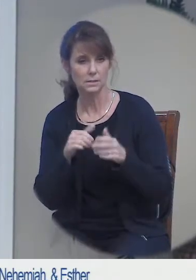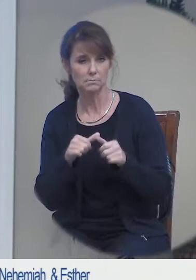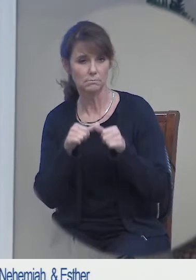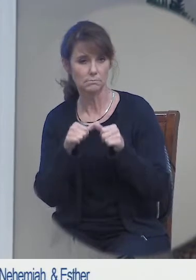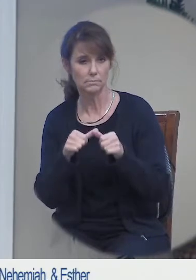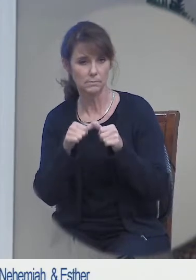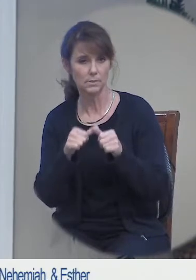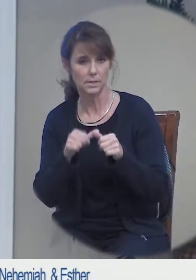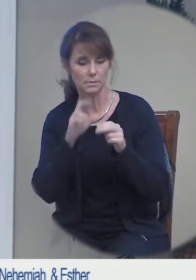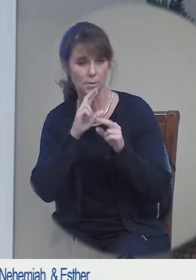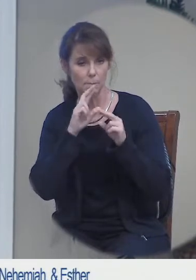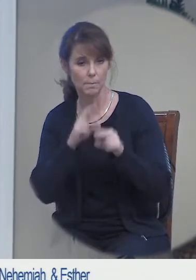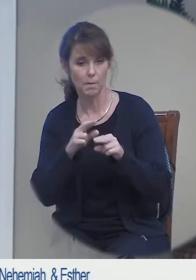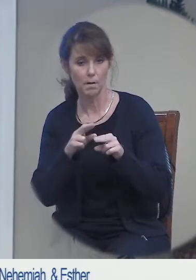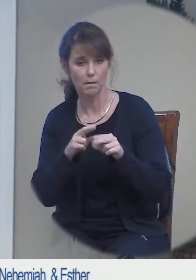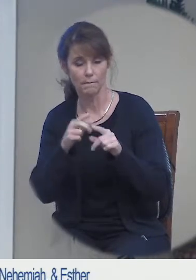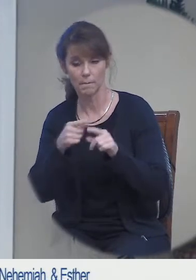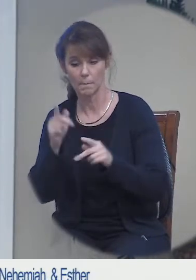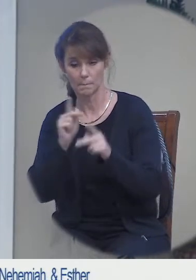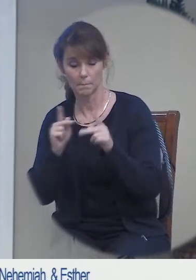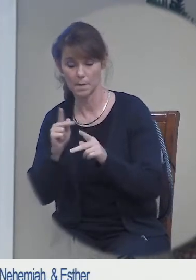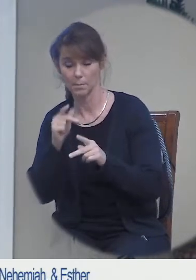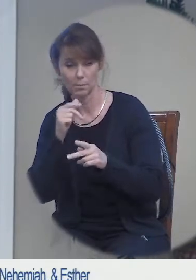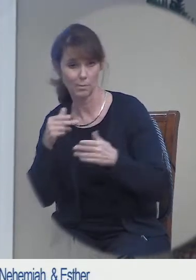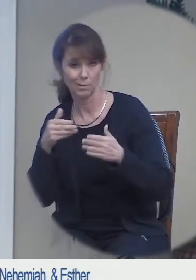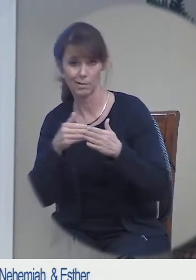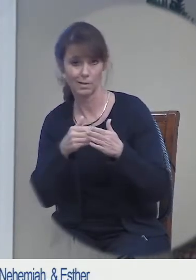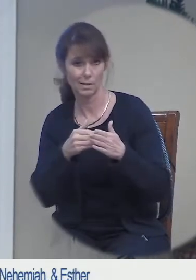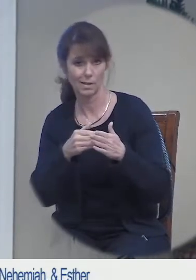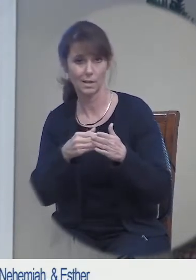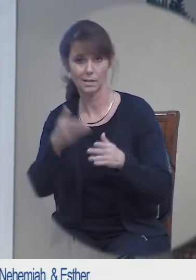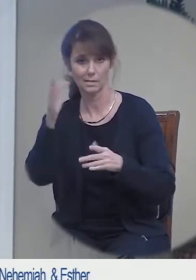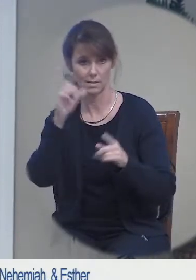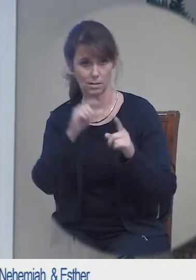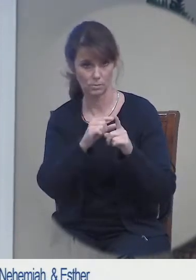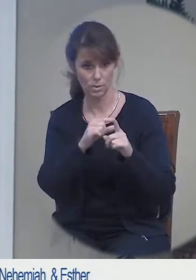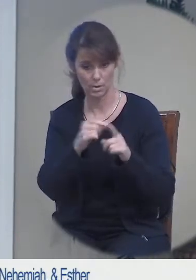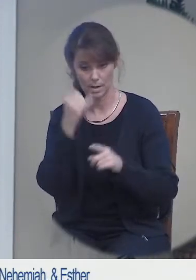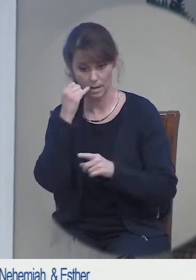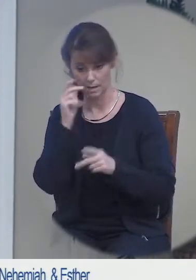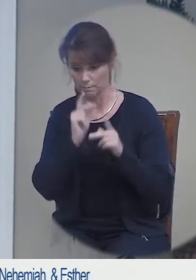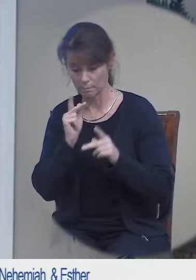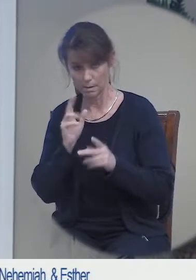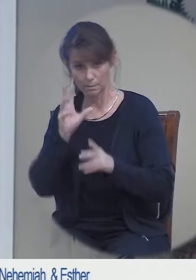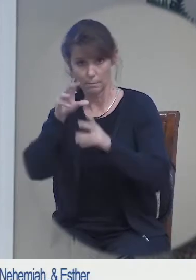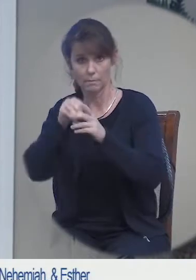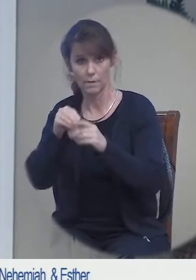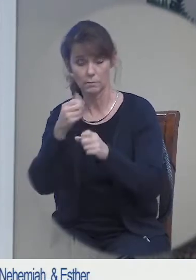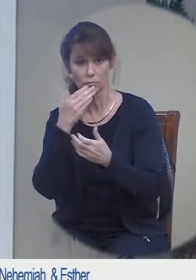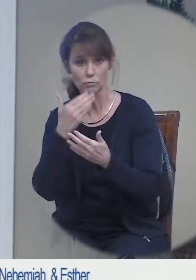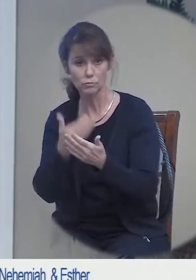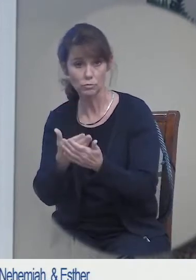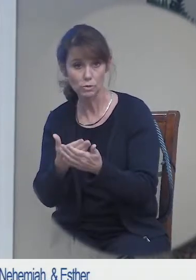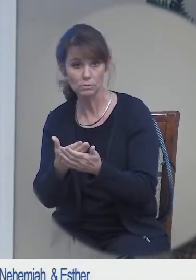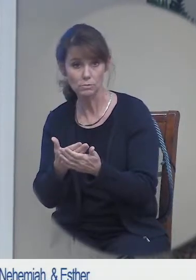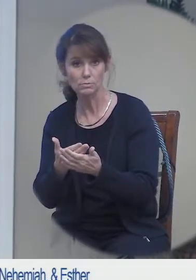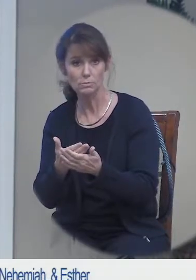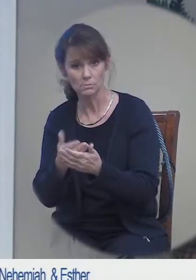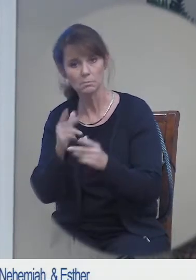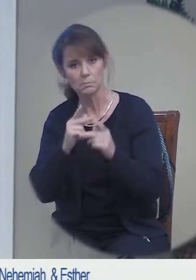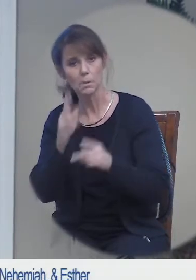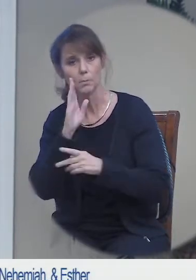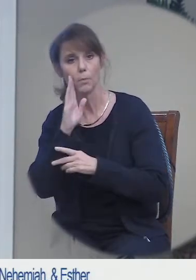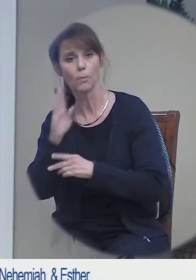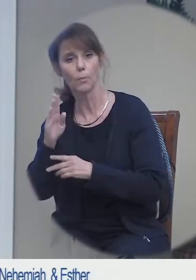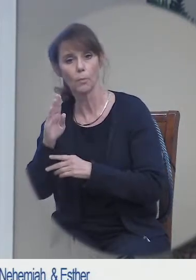people who oppose the work of the Lord. That when people are engaged in good and doing the Lord's will, there will be people who oppose